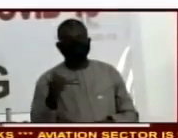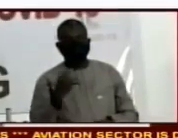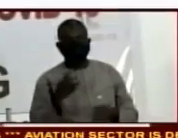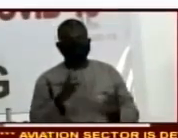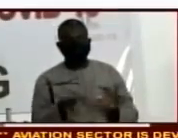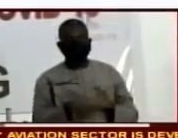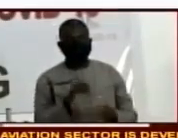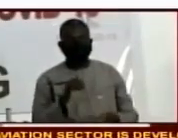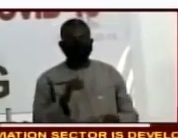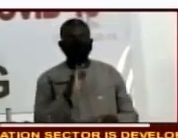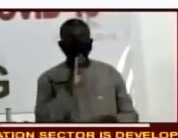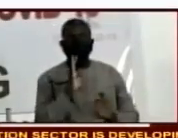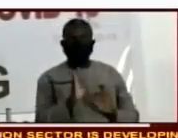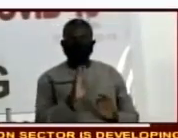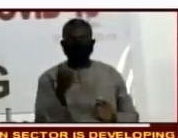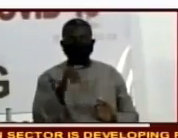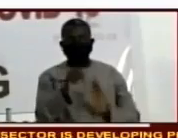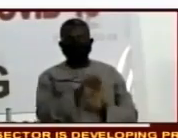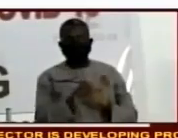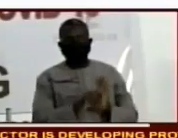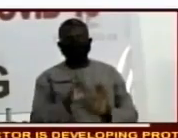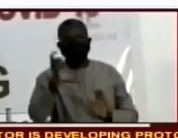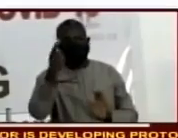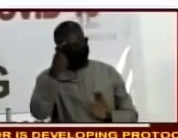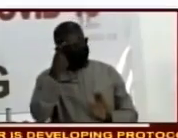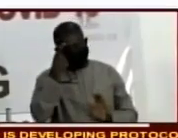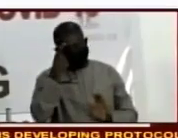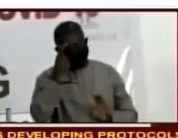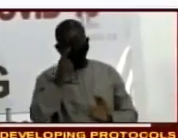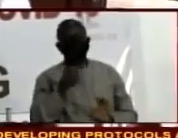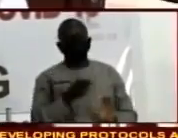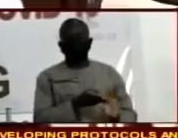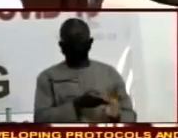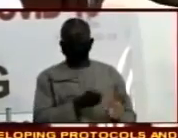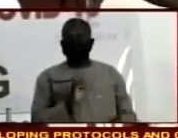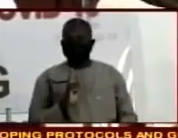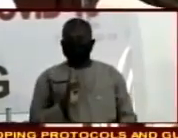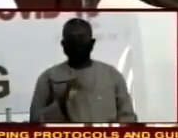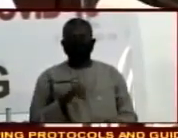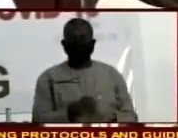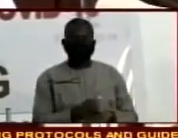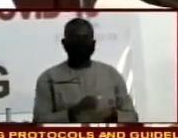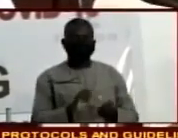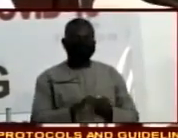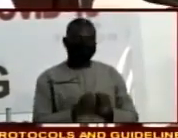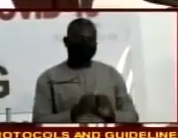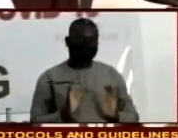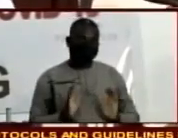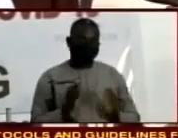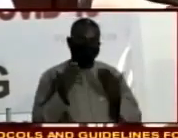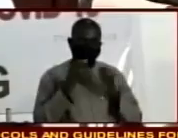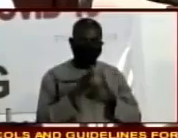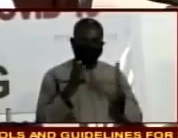state government withdraws its case. Thank you very much.